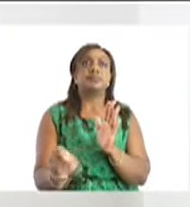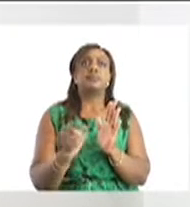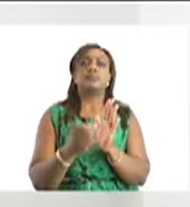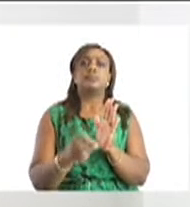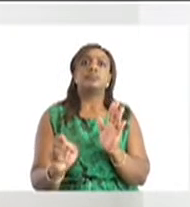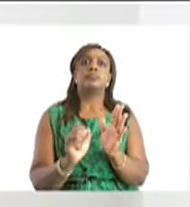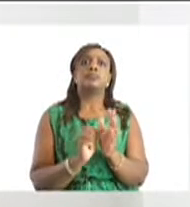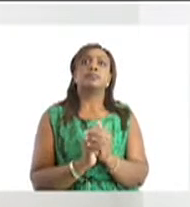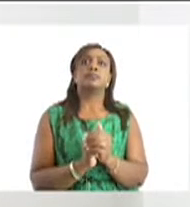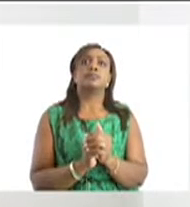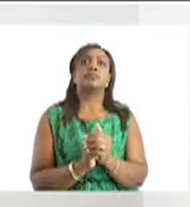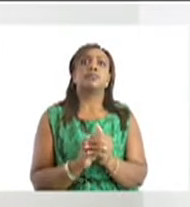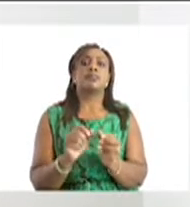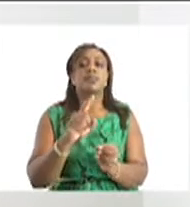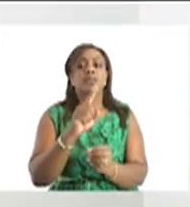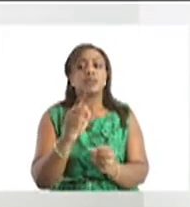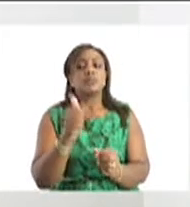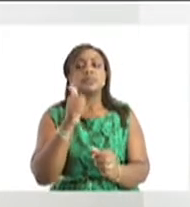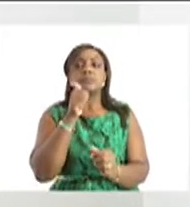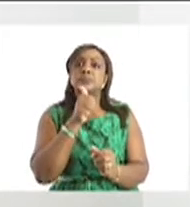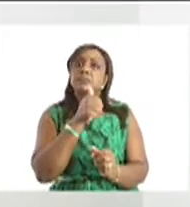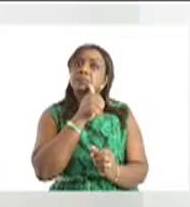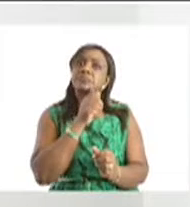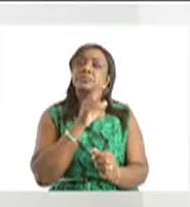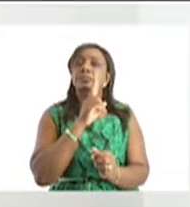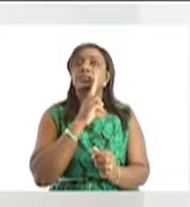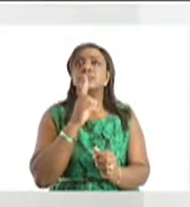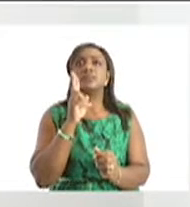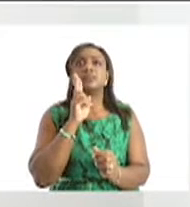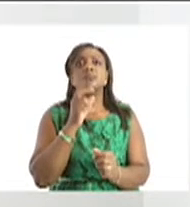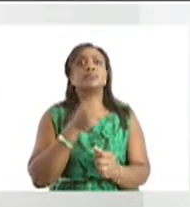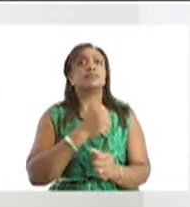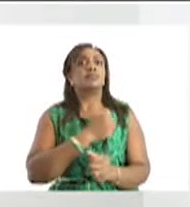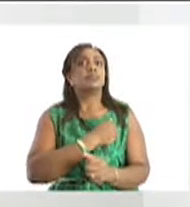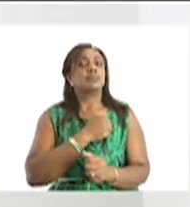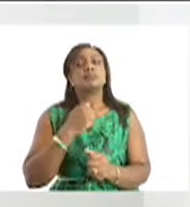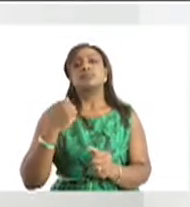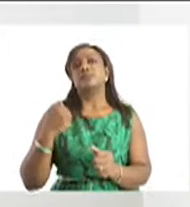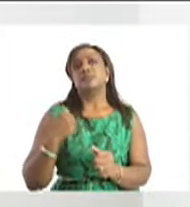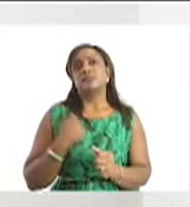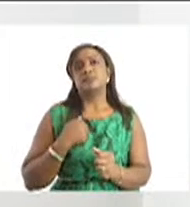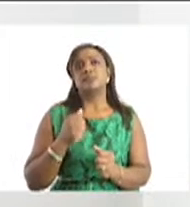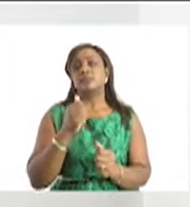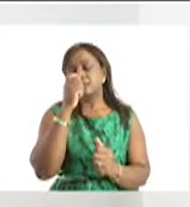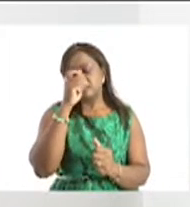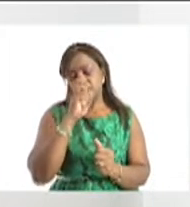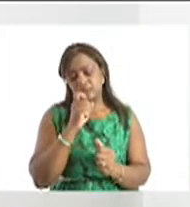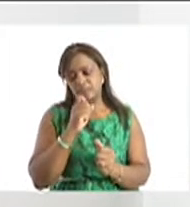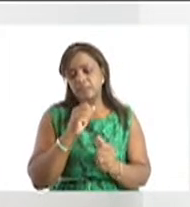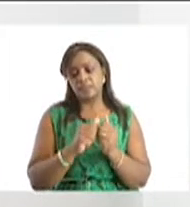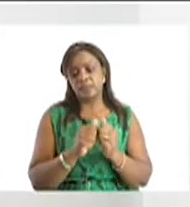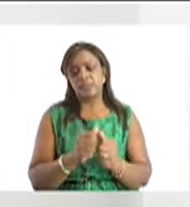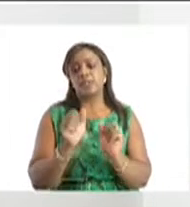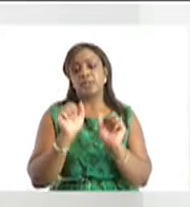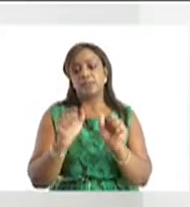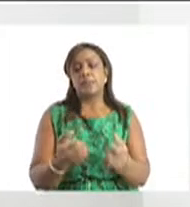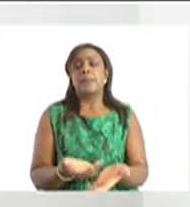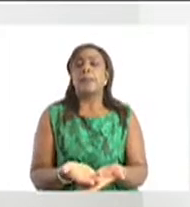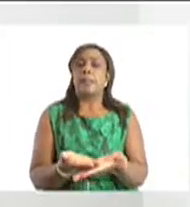help from your auntie, your uncle, your mom, your dad, your brother, sister at home can help